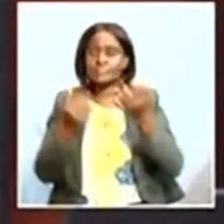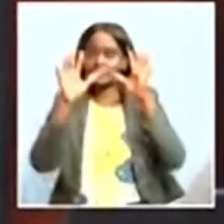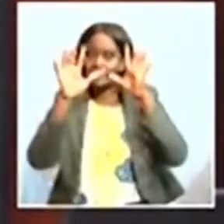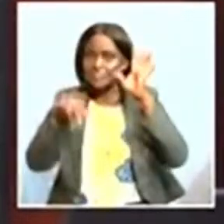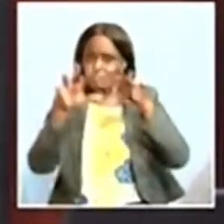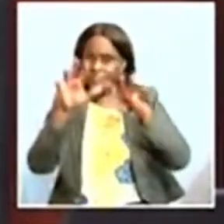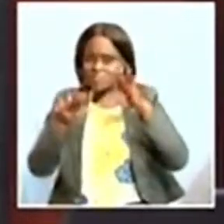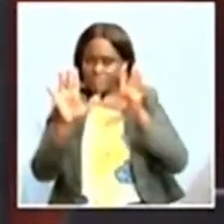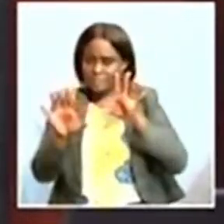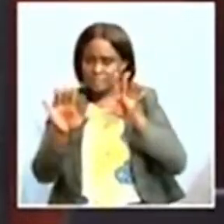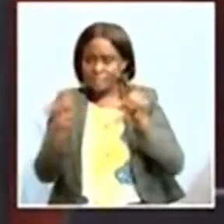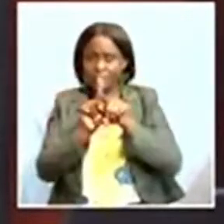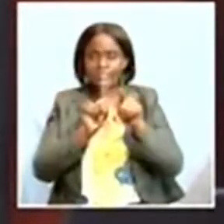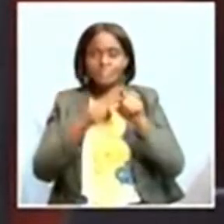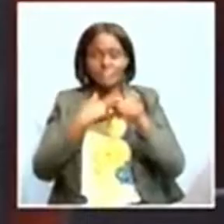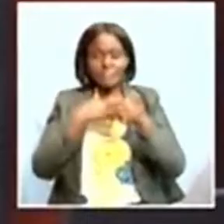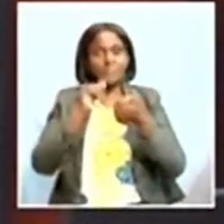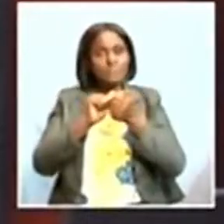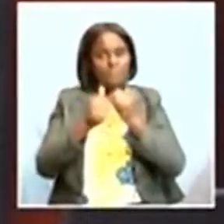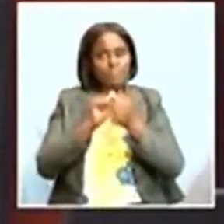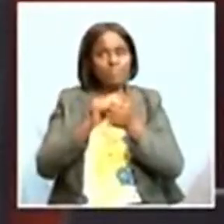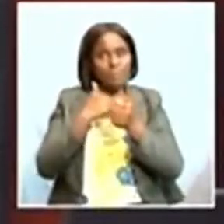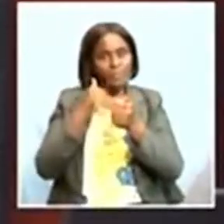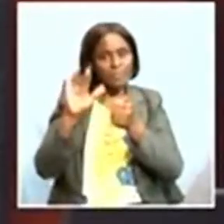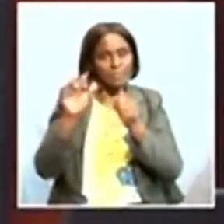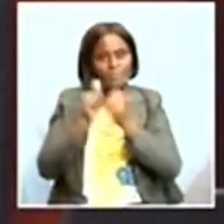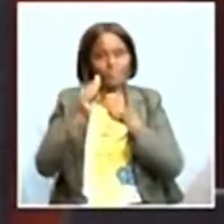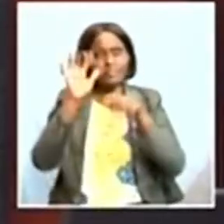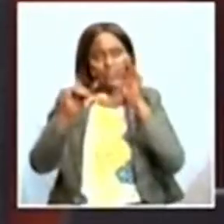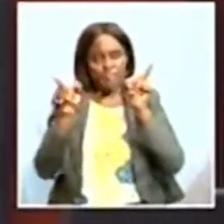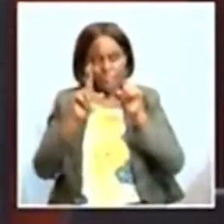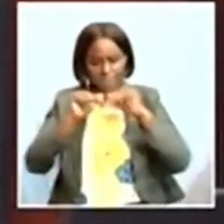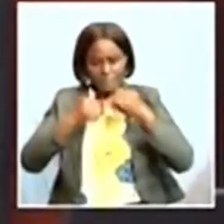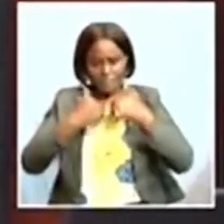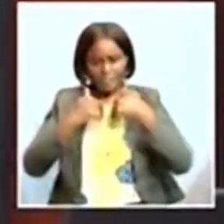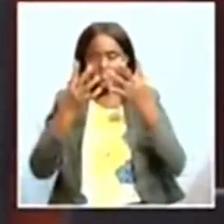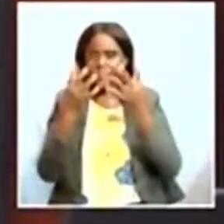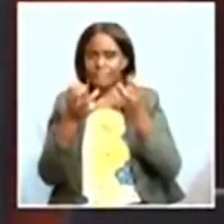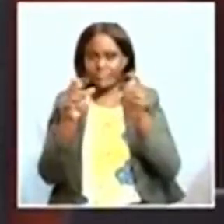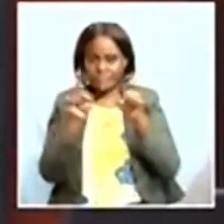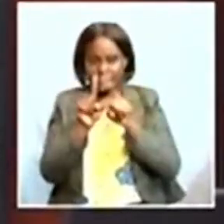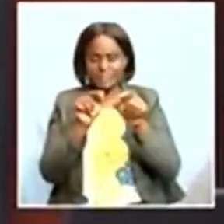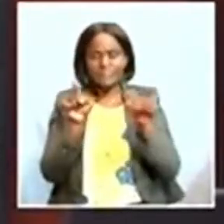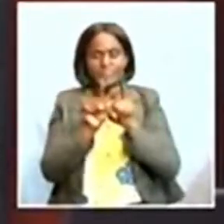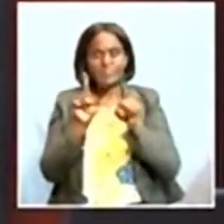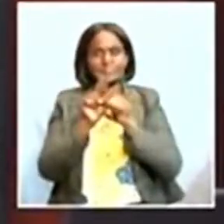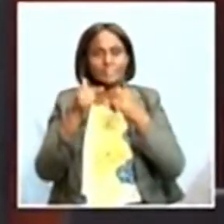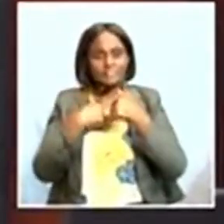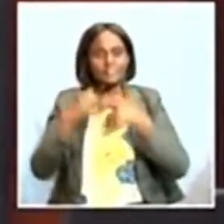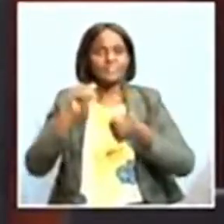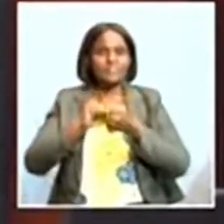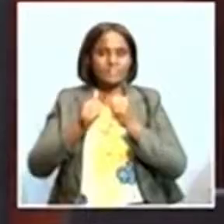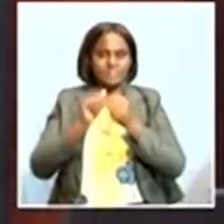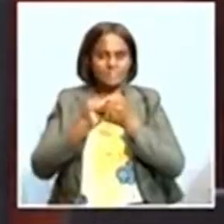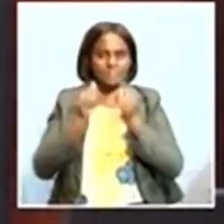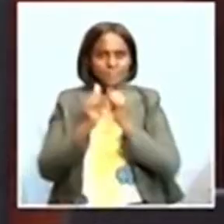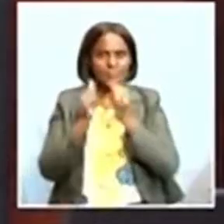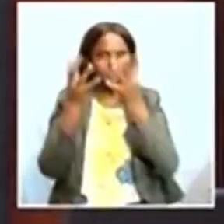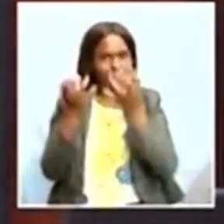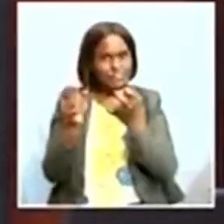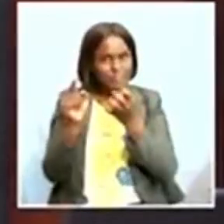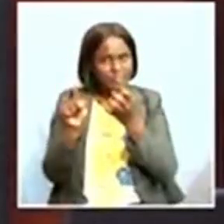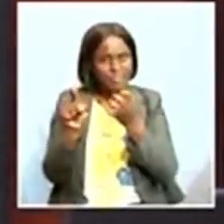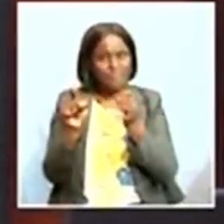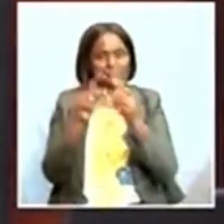rains have come. There are adverse consequences of rains. When we had a drought, we also had the adverse consequences of a